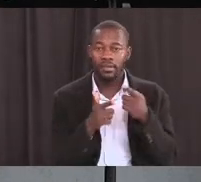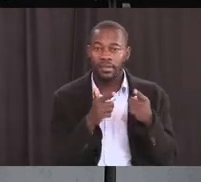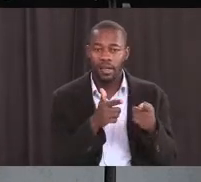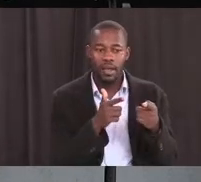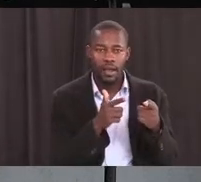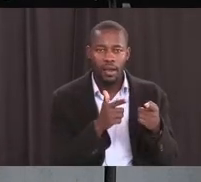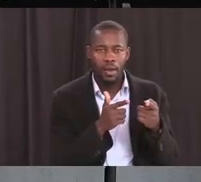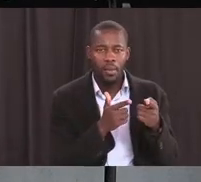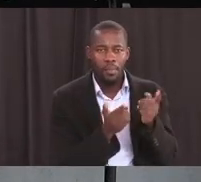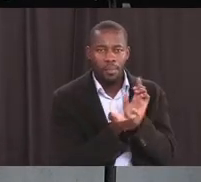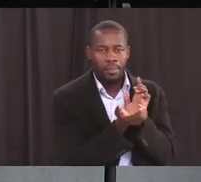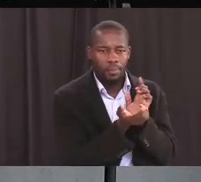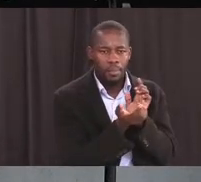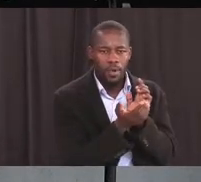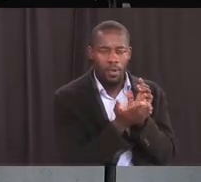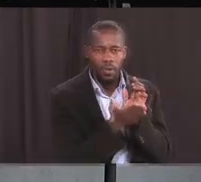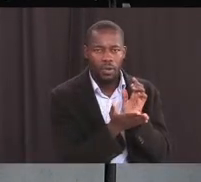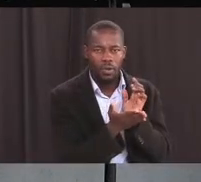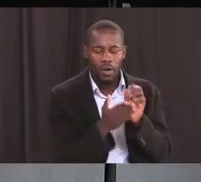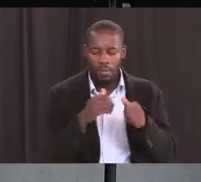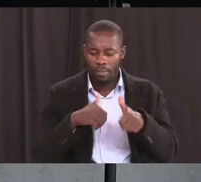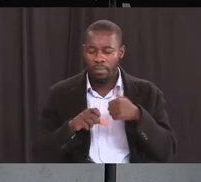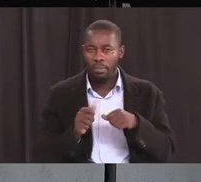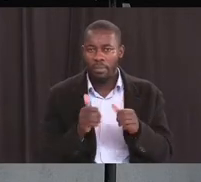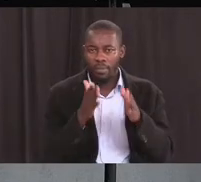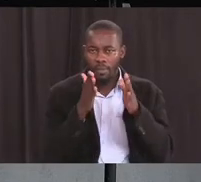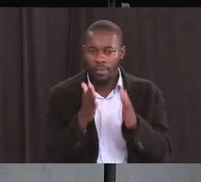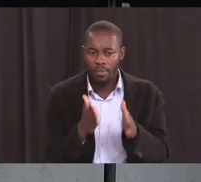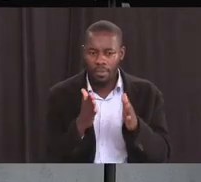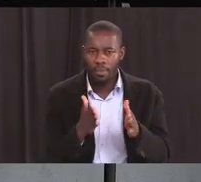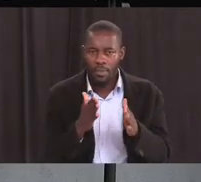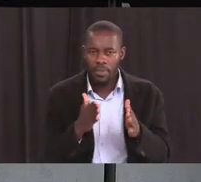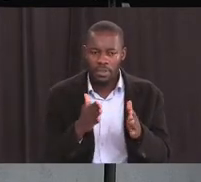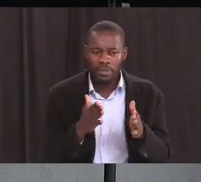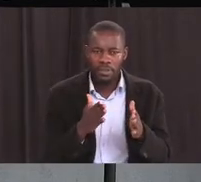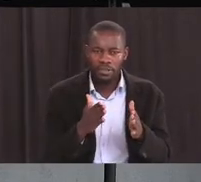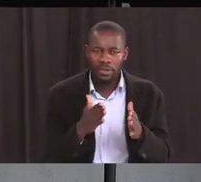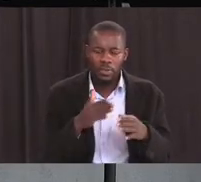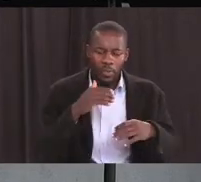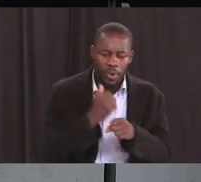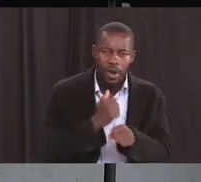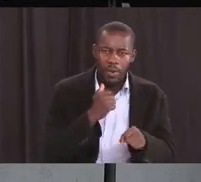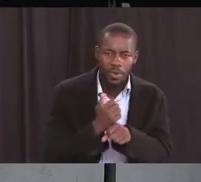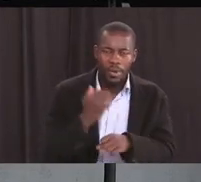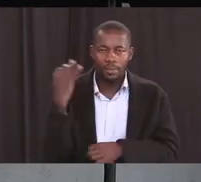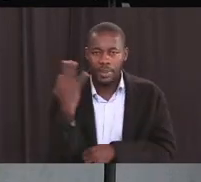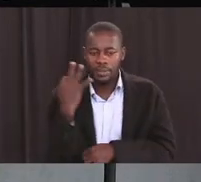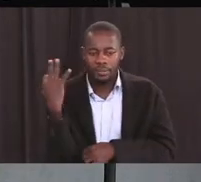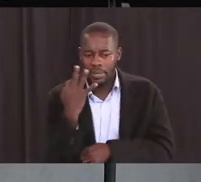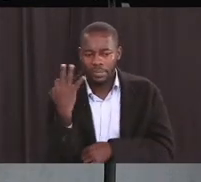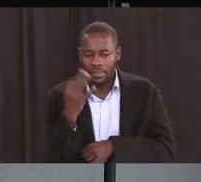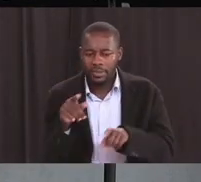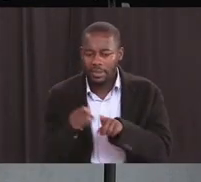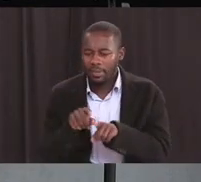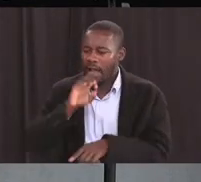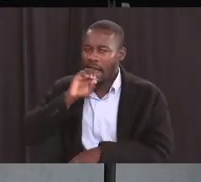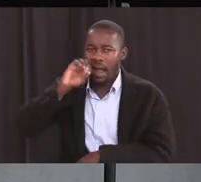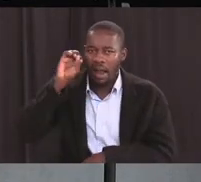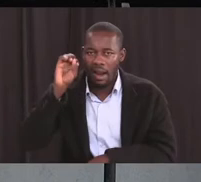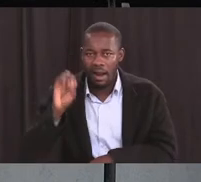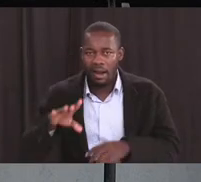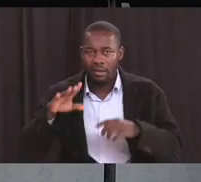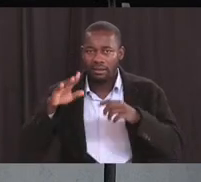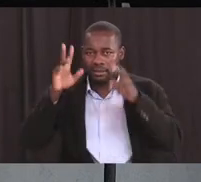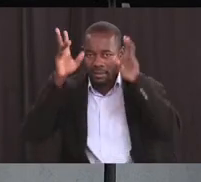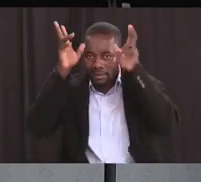and his companions as they plant churches, cast out demons, get thrown into prison, cause chaos within